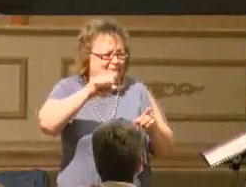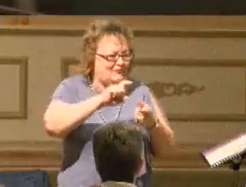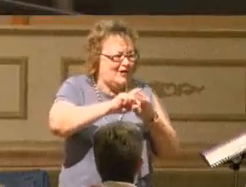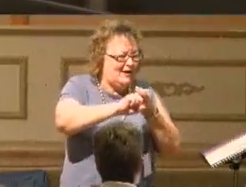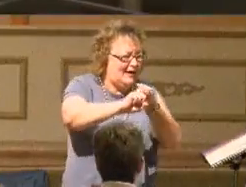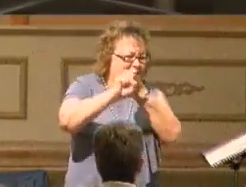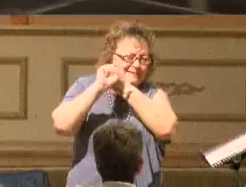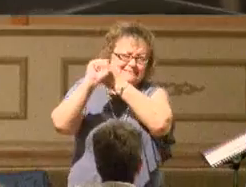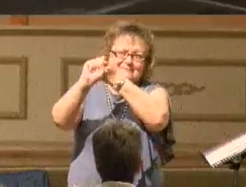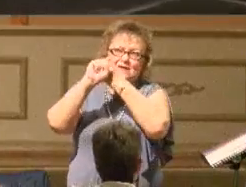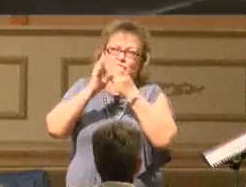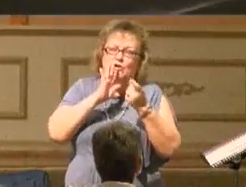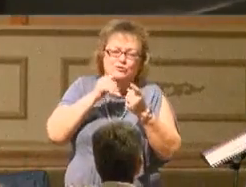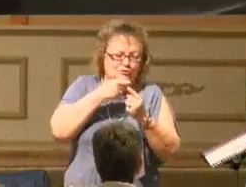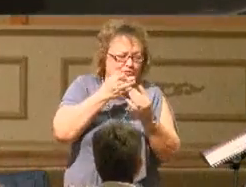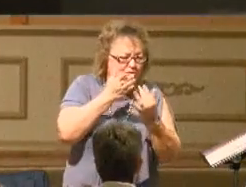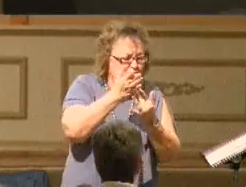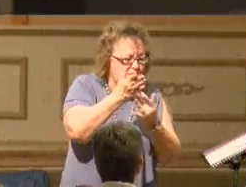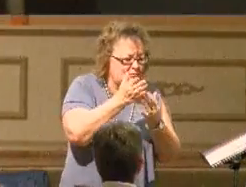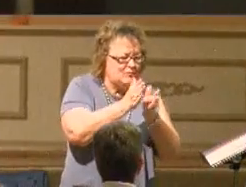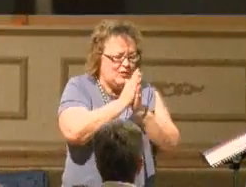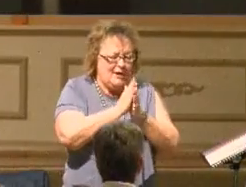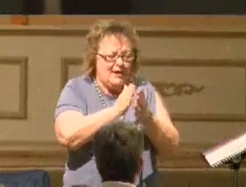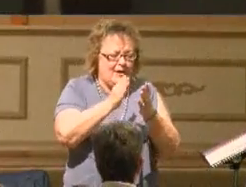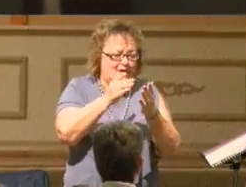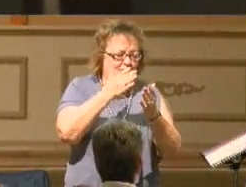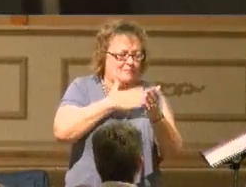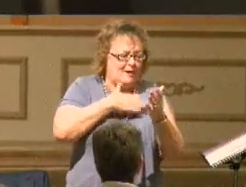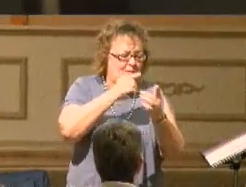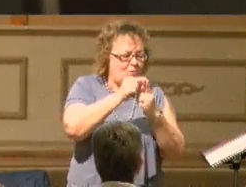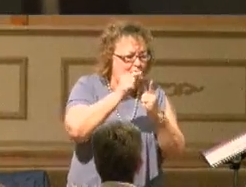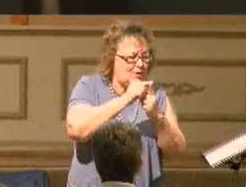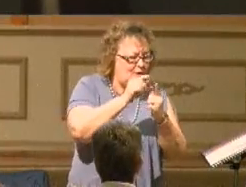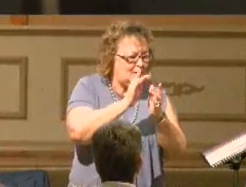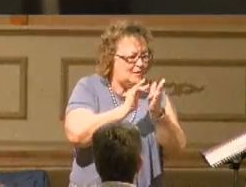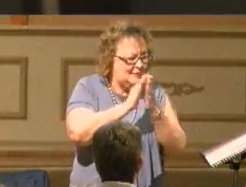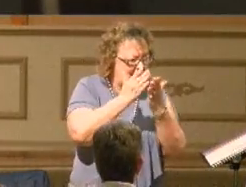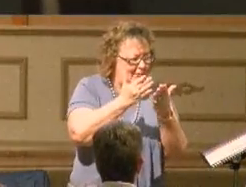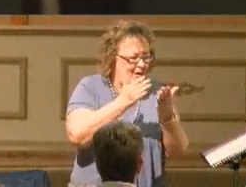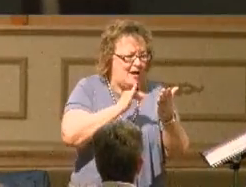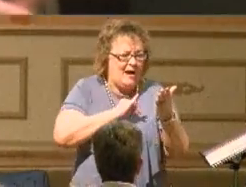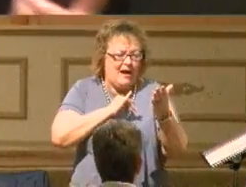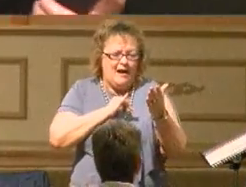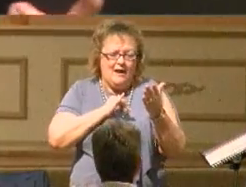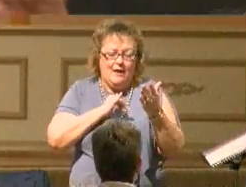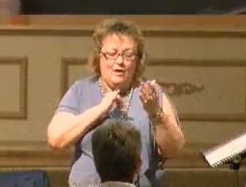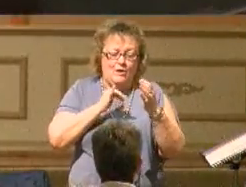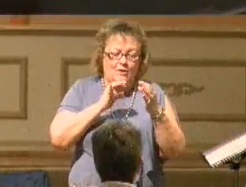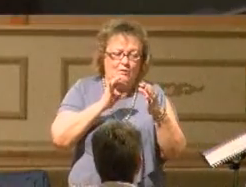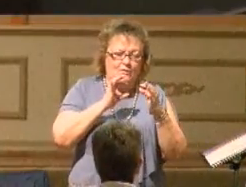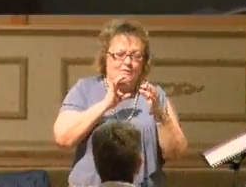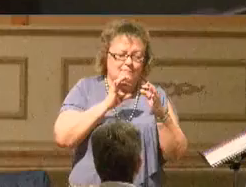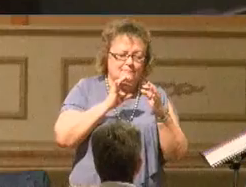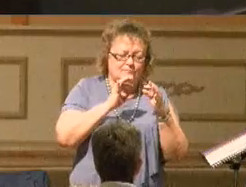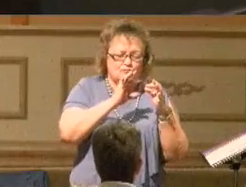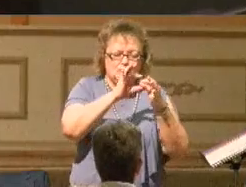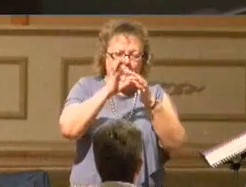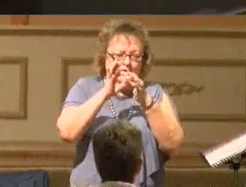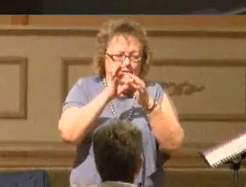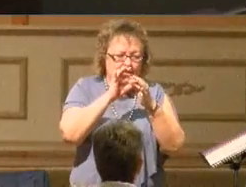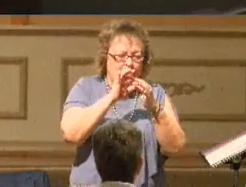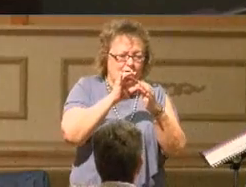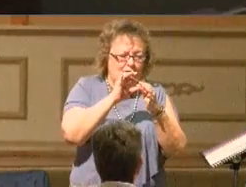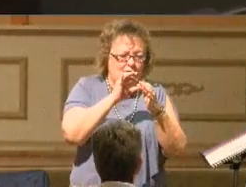to you through my word, my love letter to you. I'll reunite the creation with